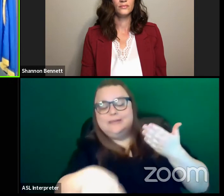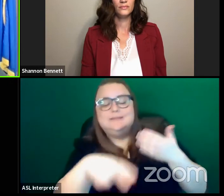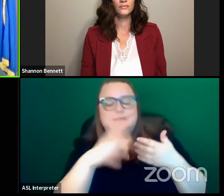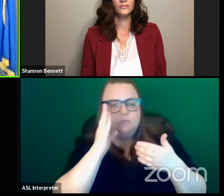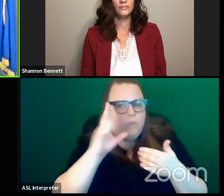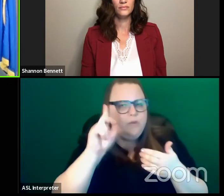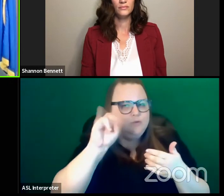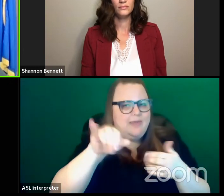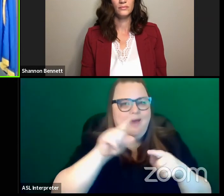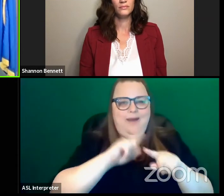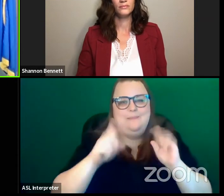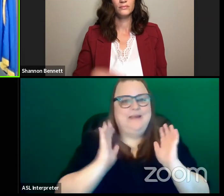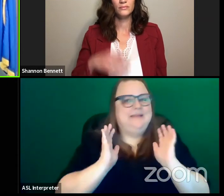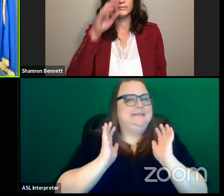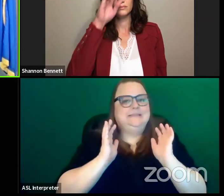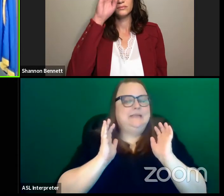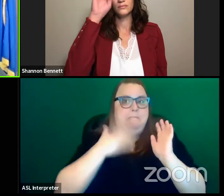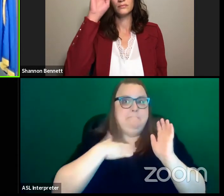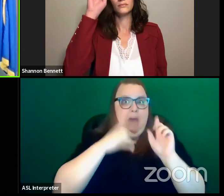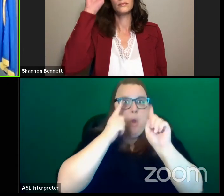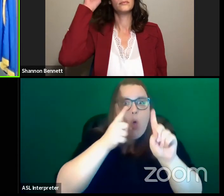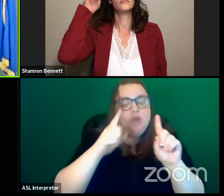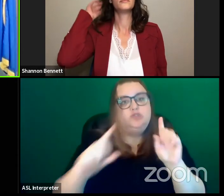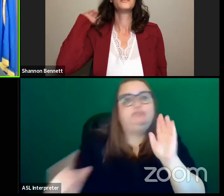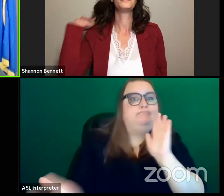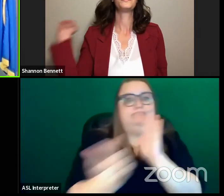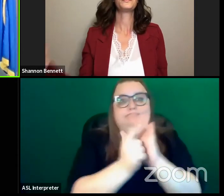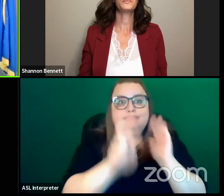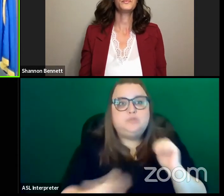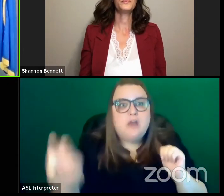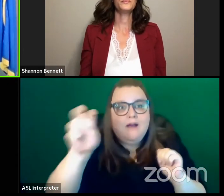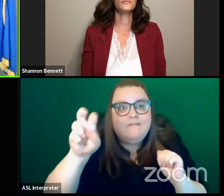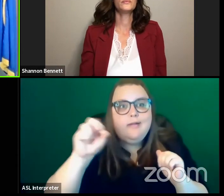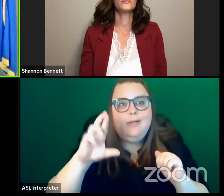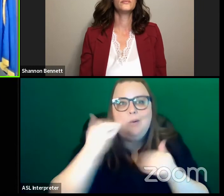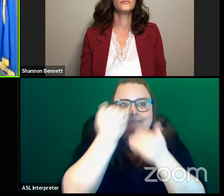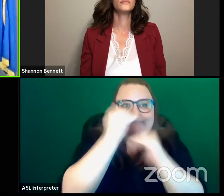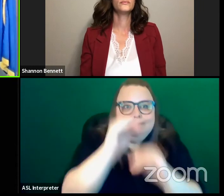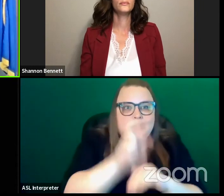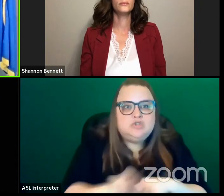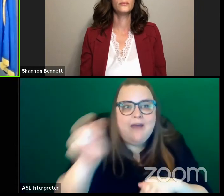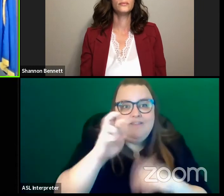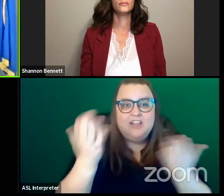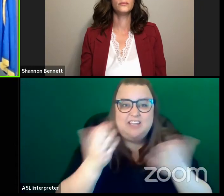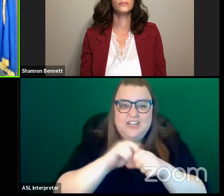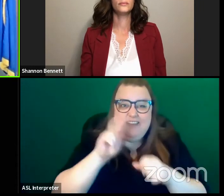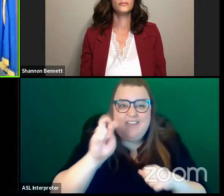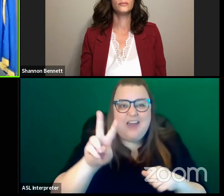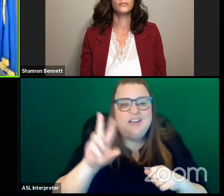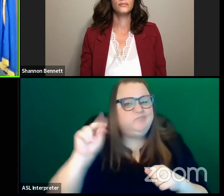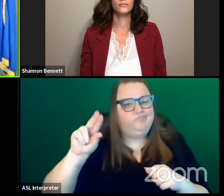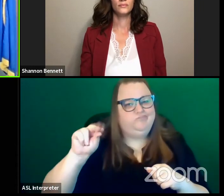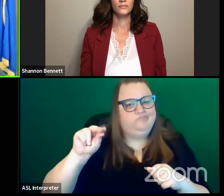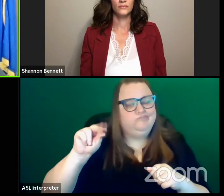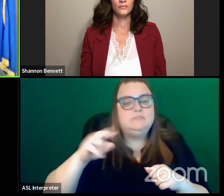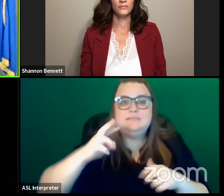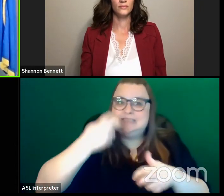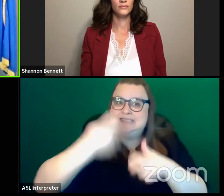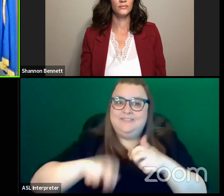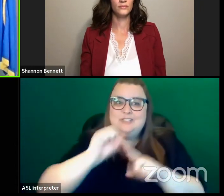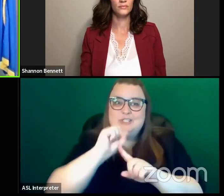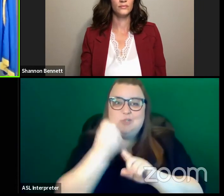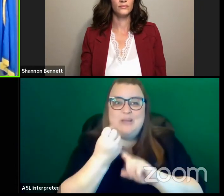right now to put a travel ban on or any travel restrictions to the state of Nevada. It's a difficult situation. You're walking on the edge